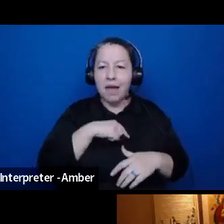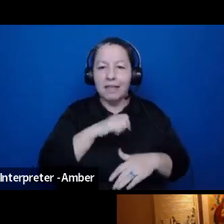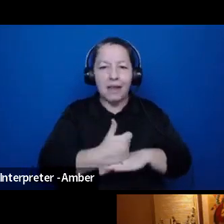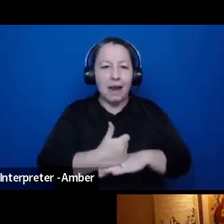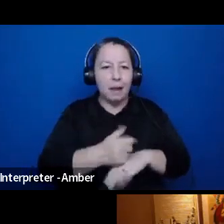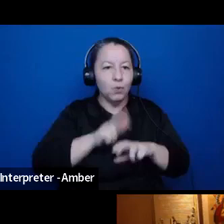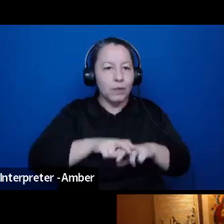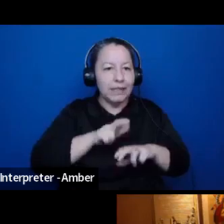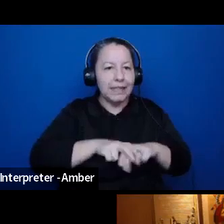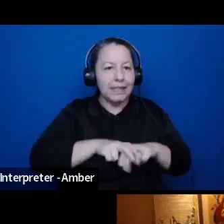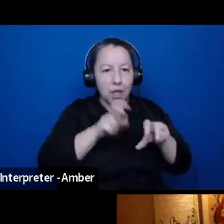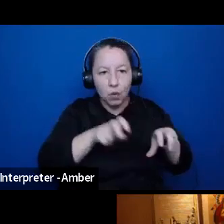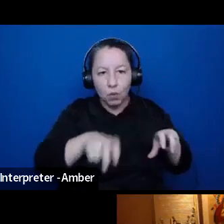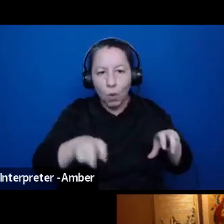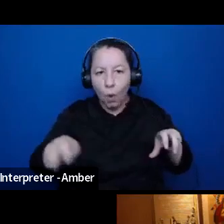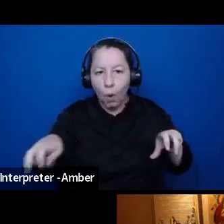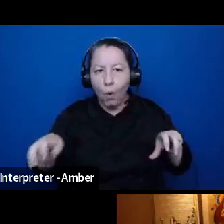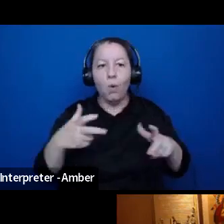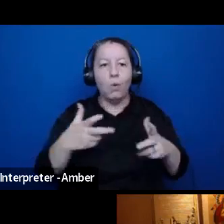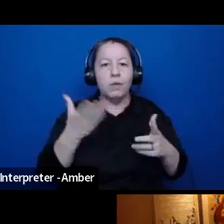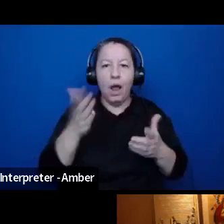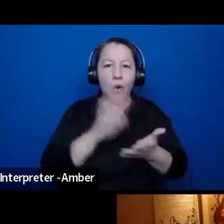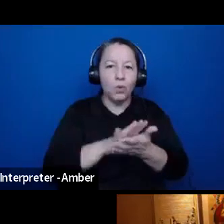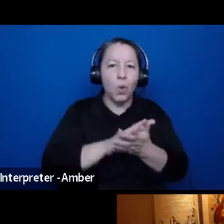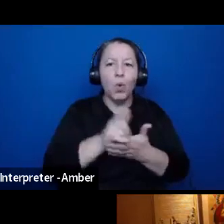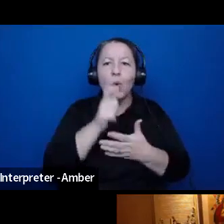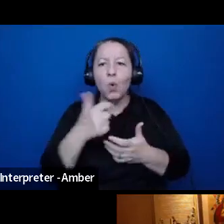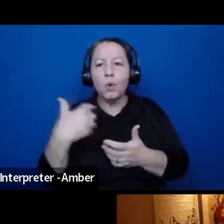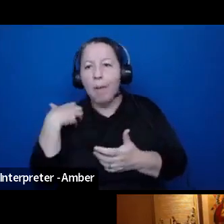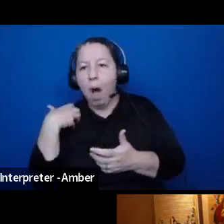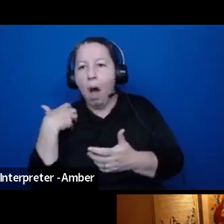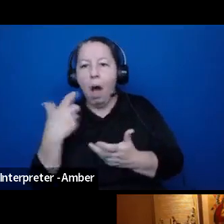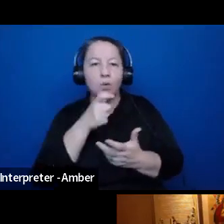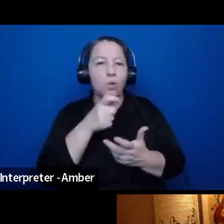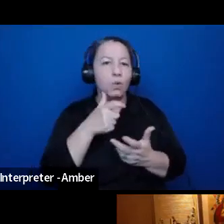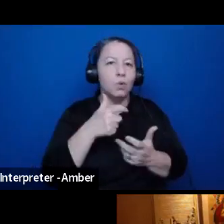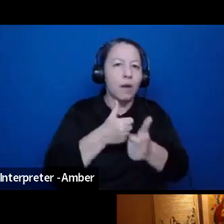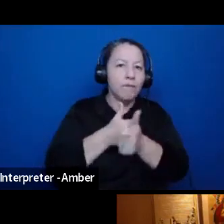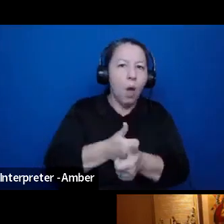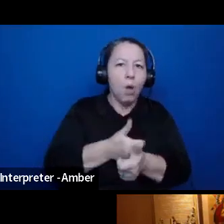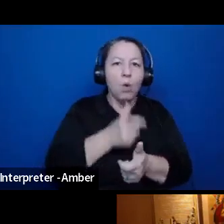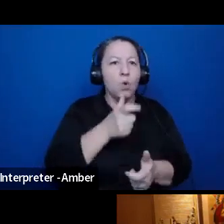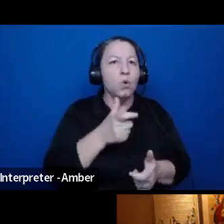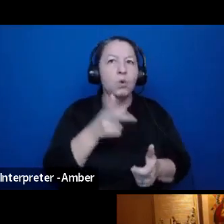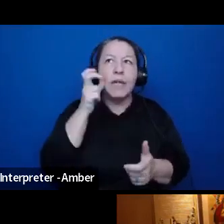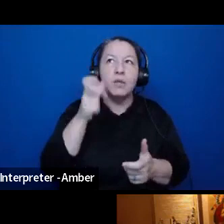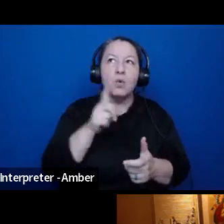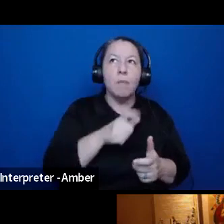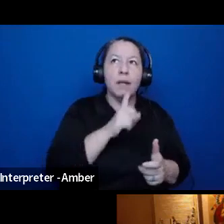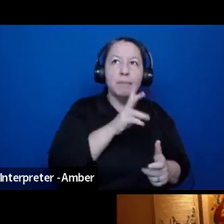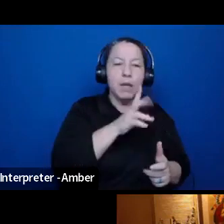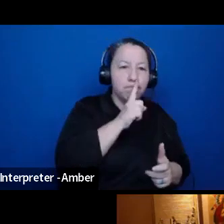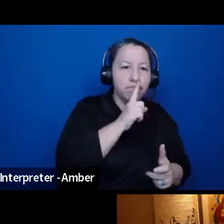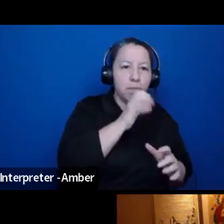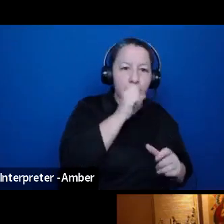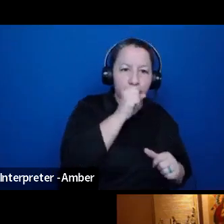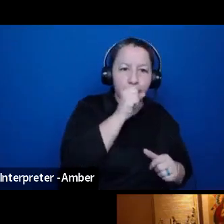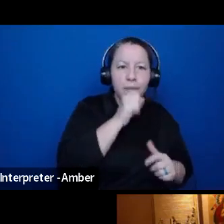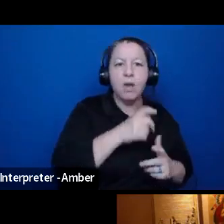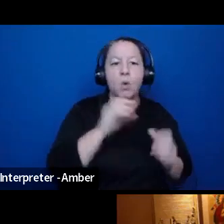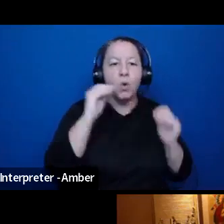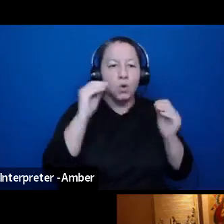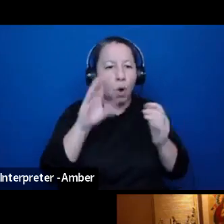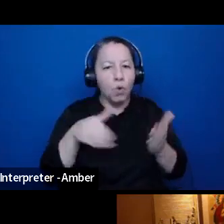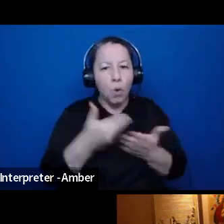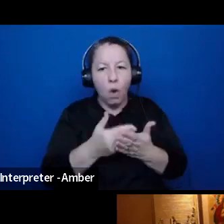you know, who's the boss and who do we listen to and who has to be quiet? Like we're taught all of these ways that